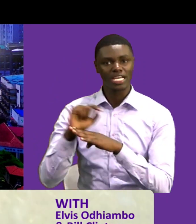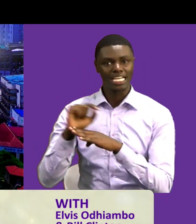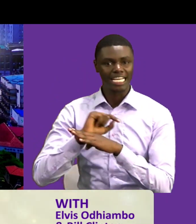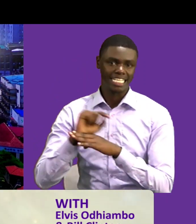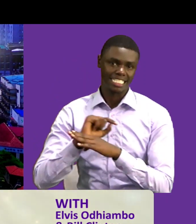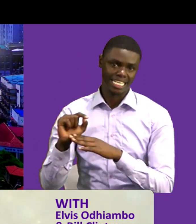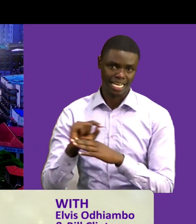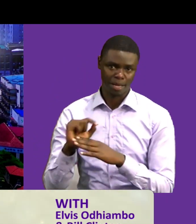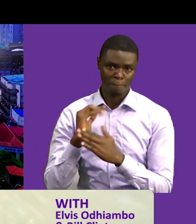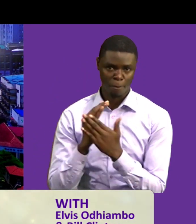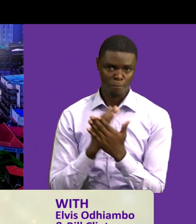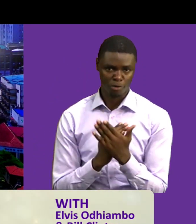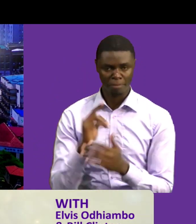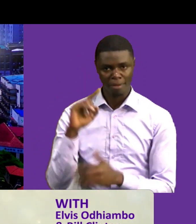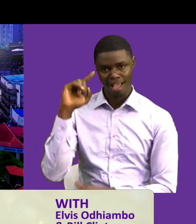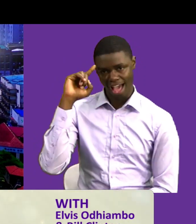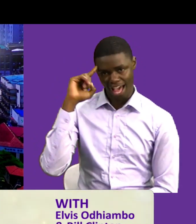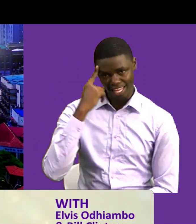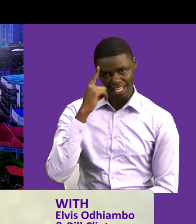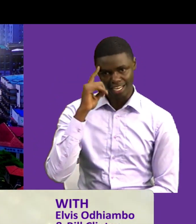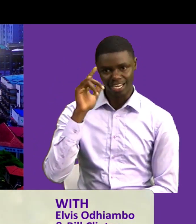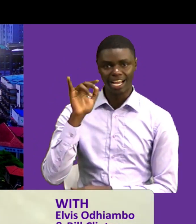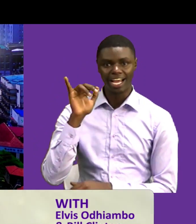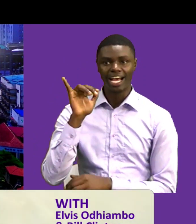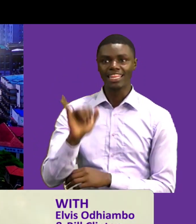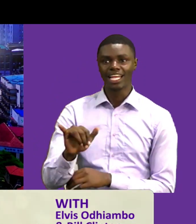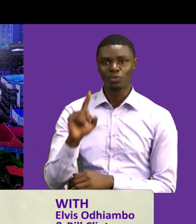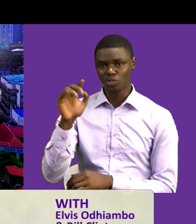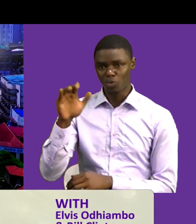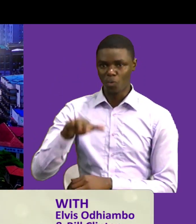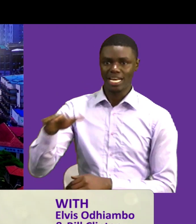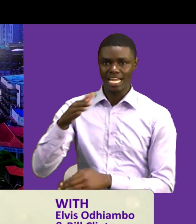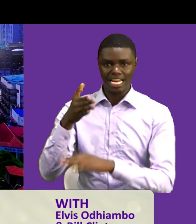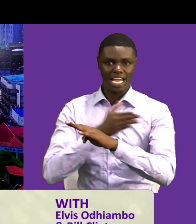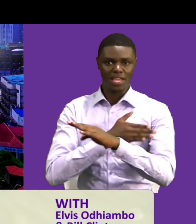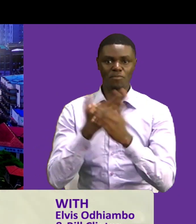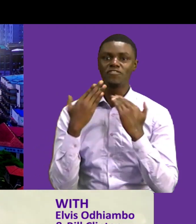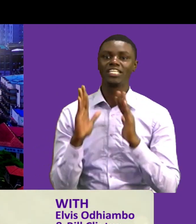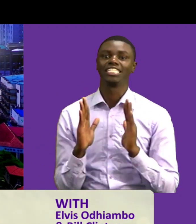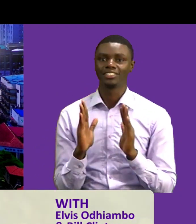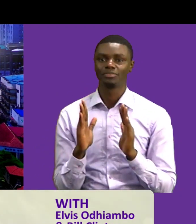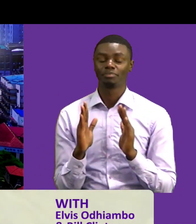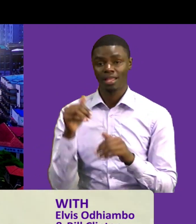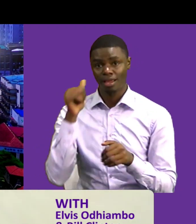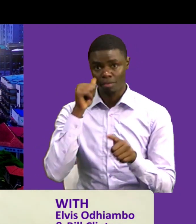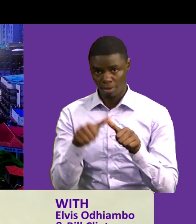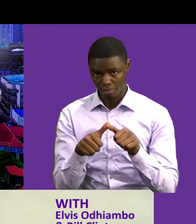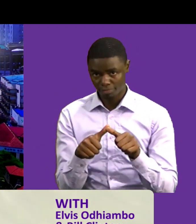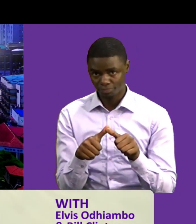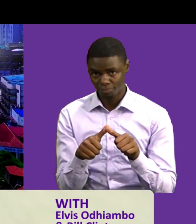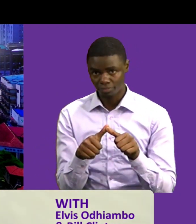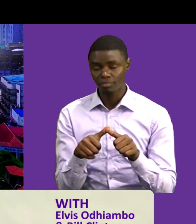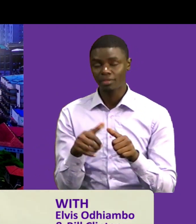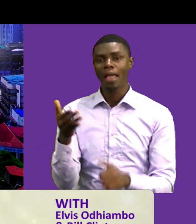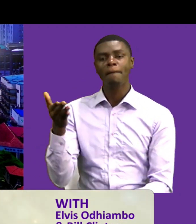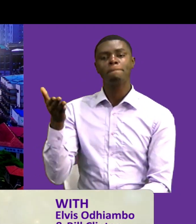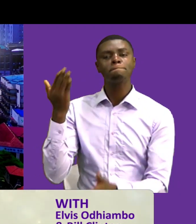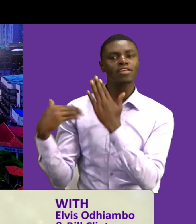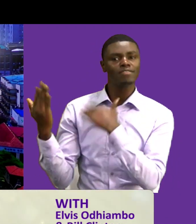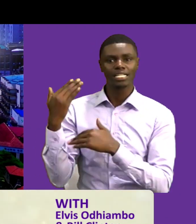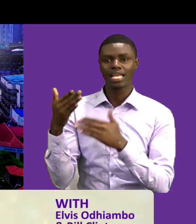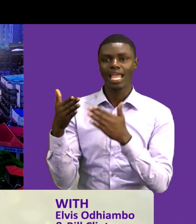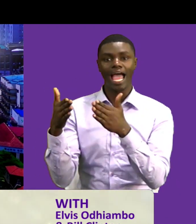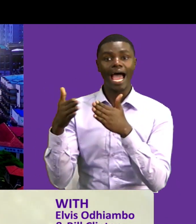session. So I think that was one area where they improved. Remember, previously